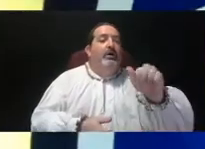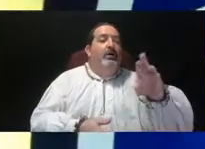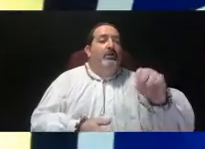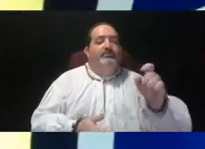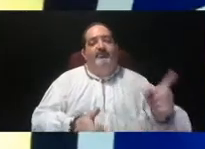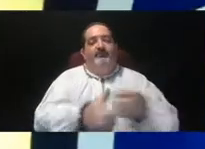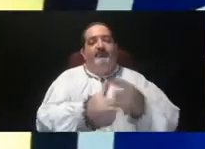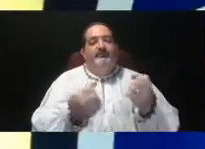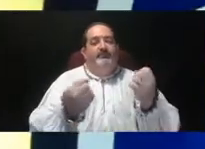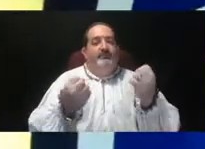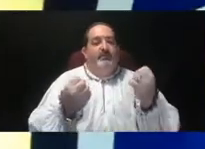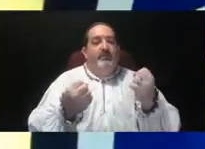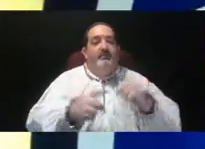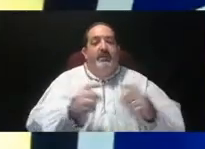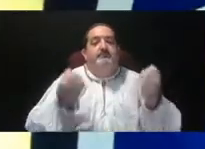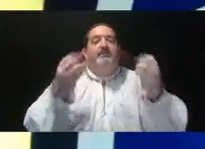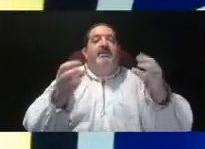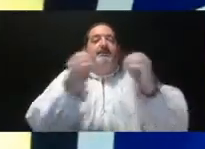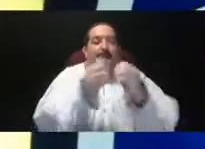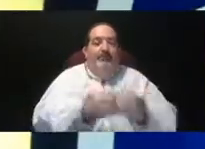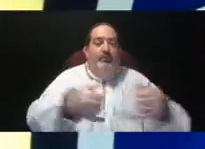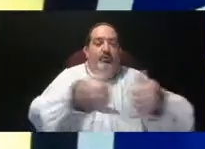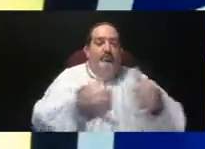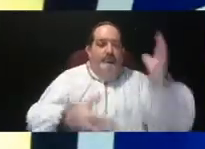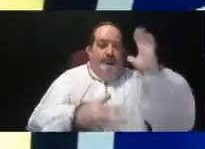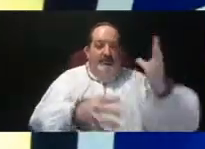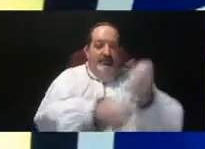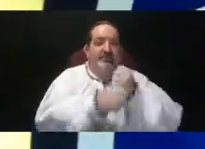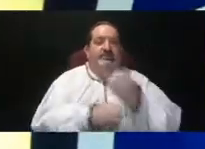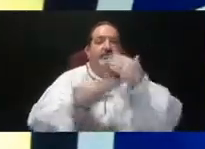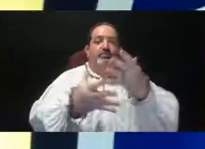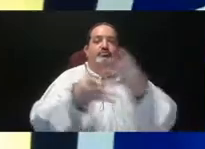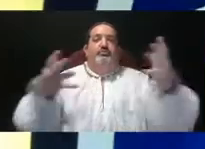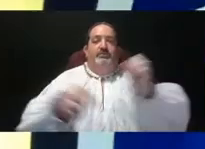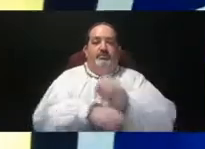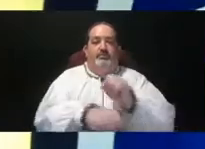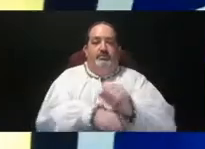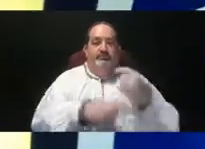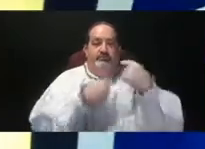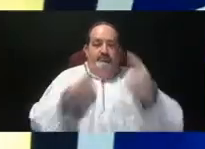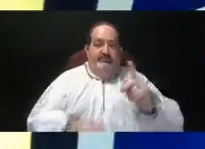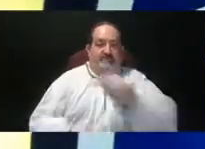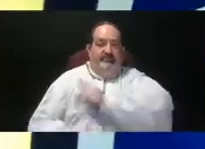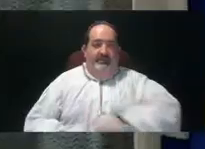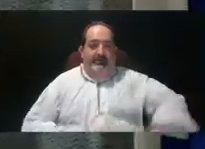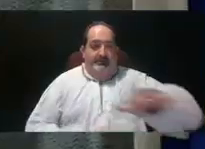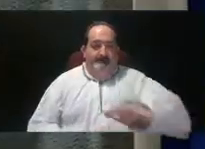of many awards you receive. Thank you for all the work you are doing for this kingdom.